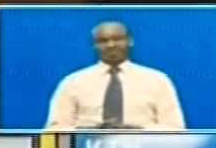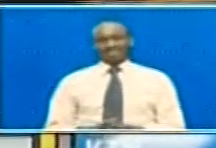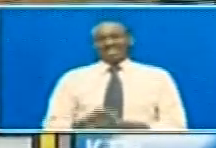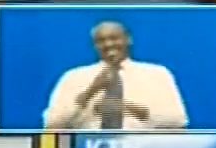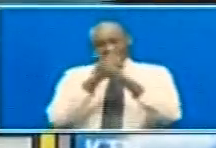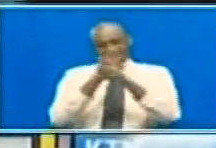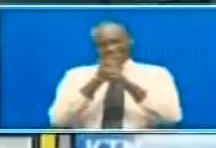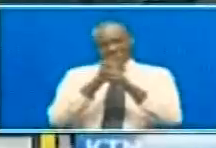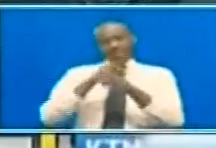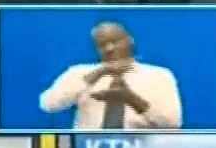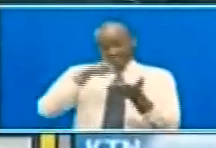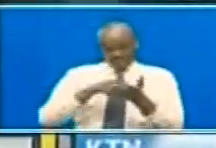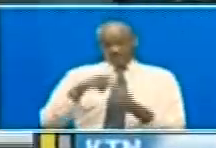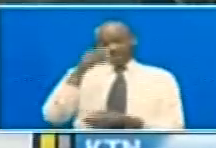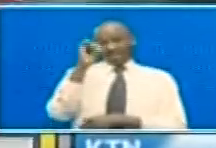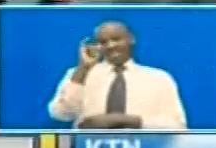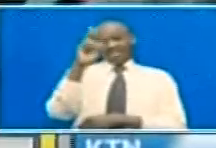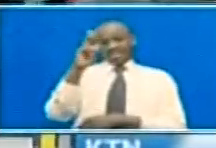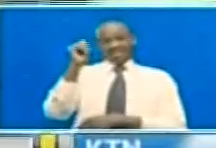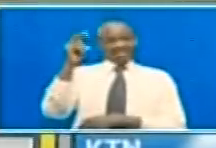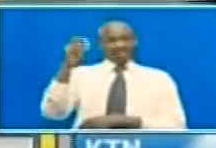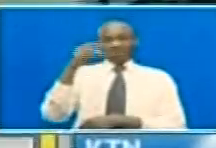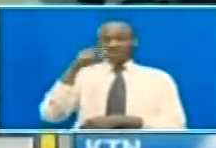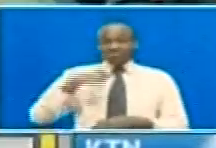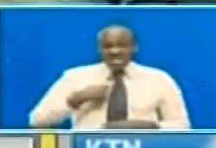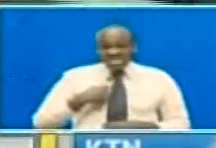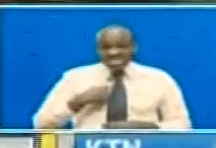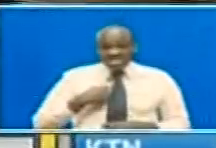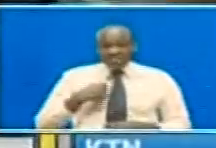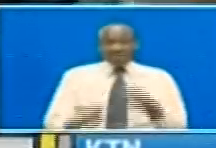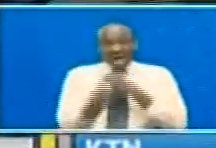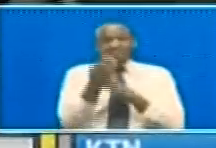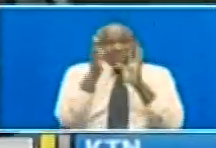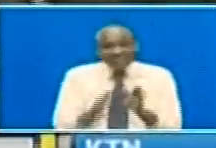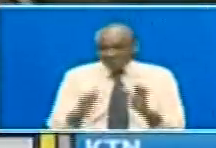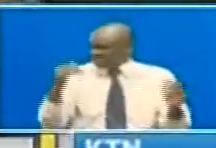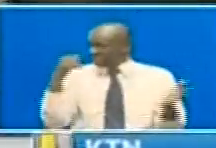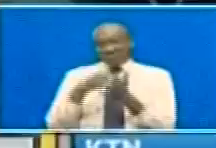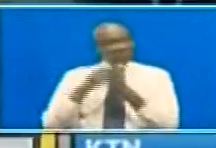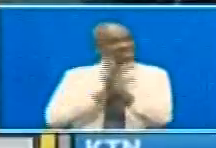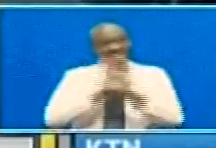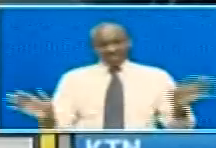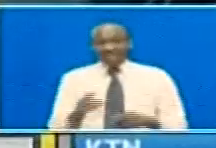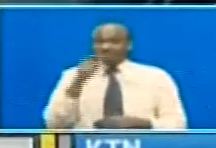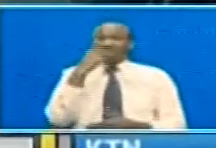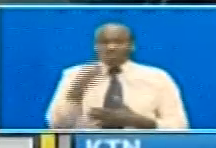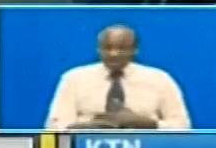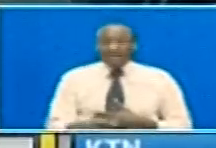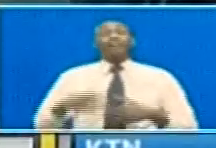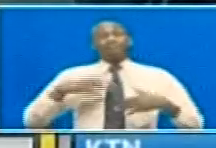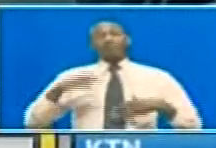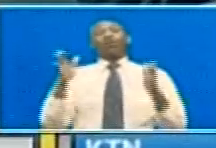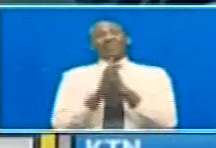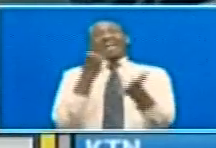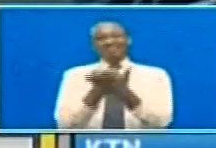Defense Principal Secretary Mutai Iringo is distancing himself from bribery allegation leveled against him and is daring anyone with